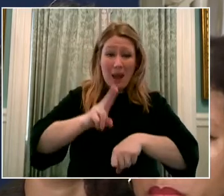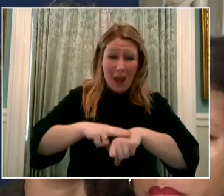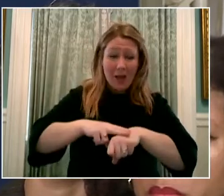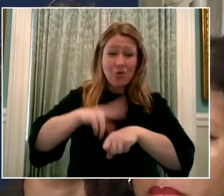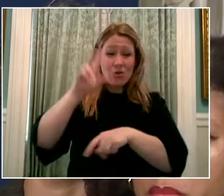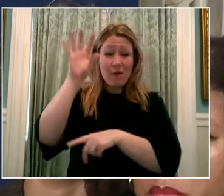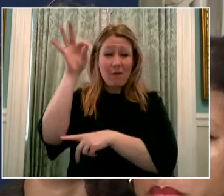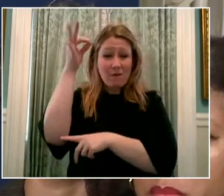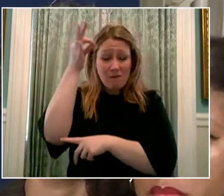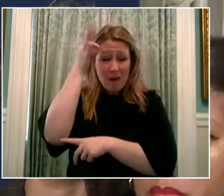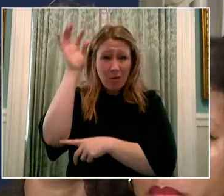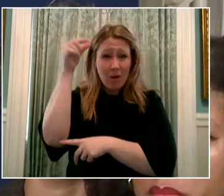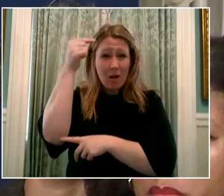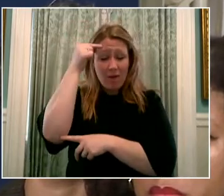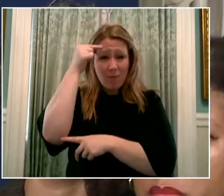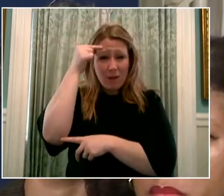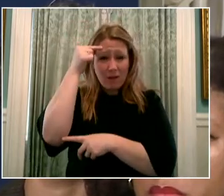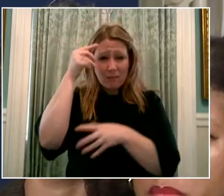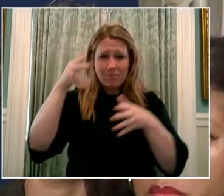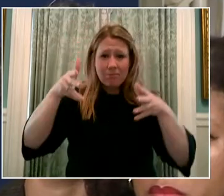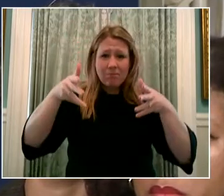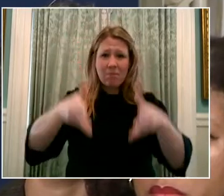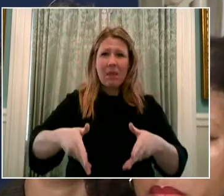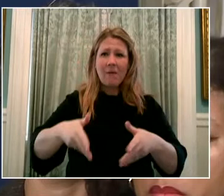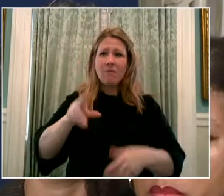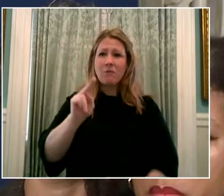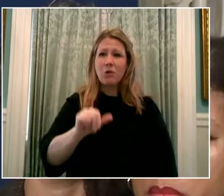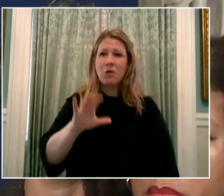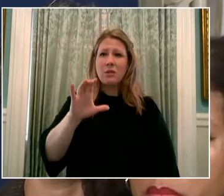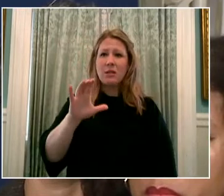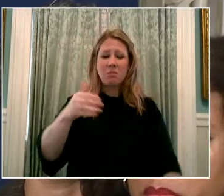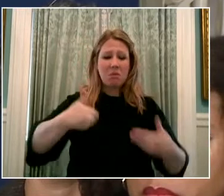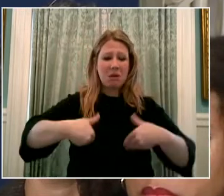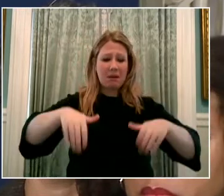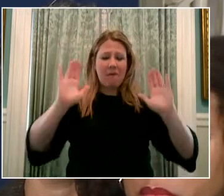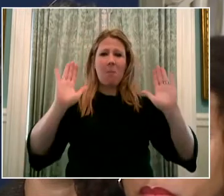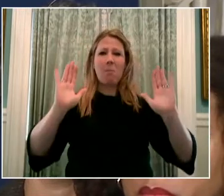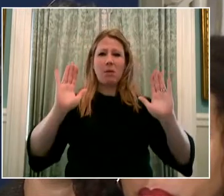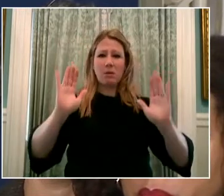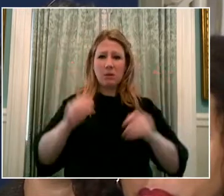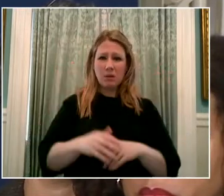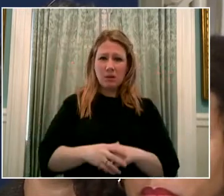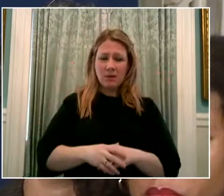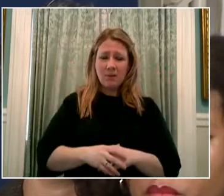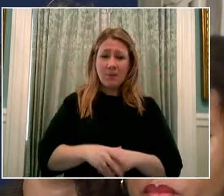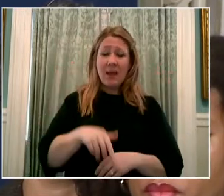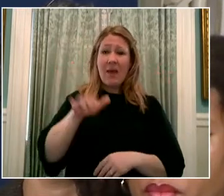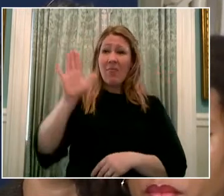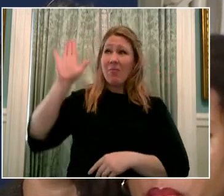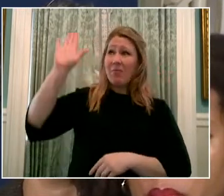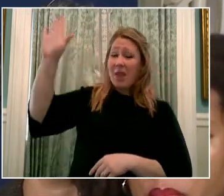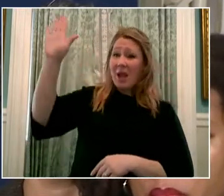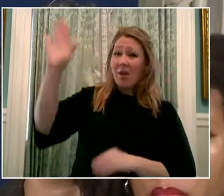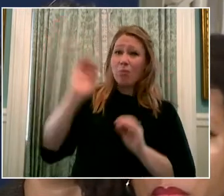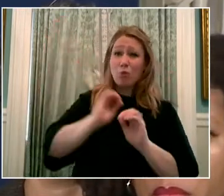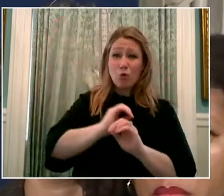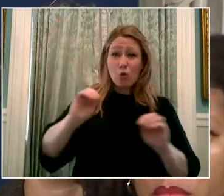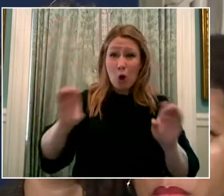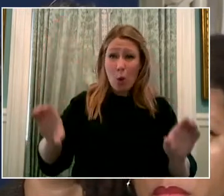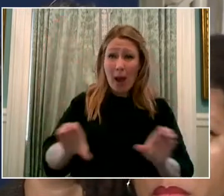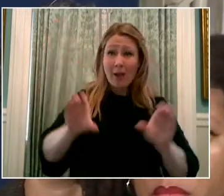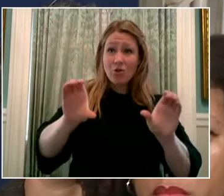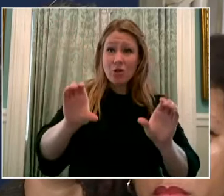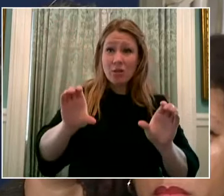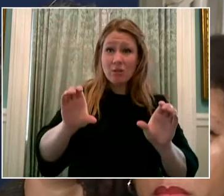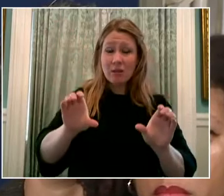the actions or inaction can undermine our entire city. Everything we fought for is in